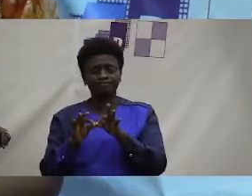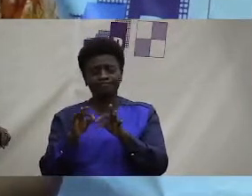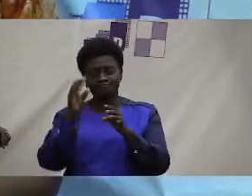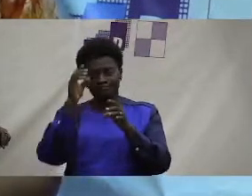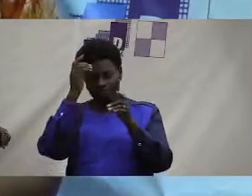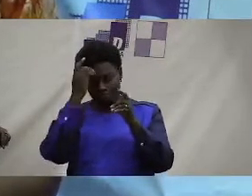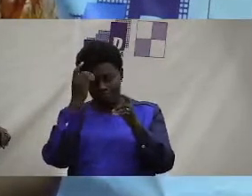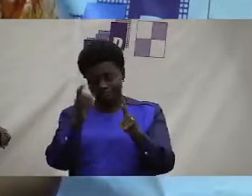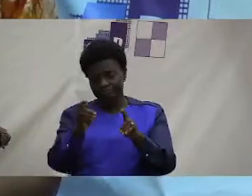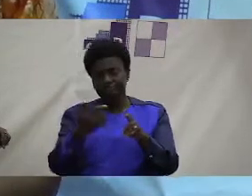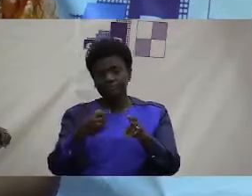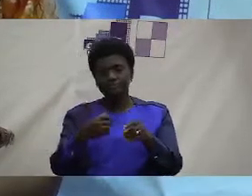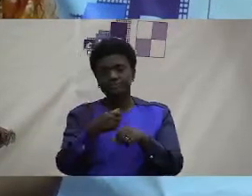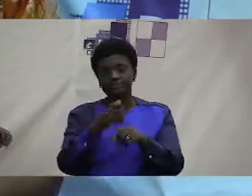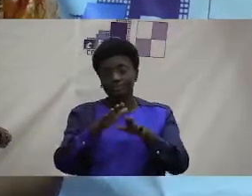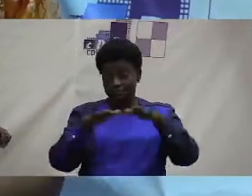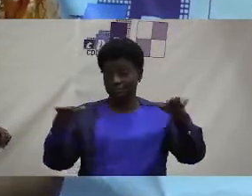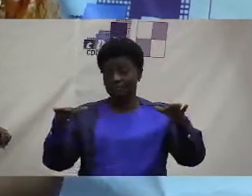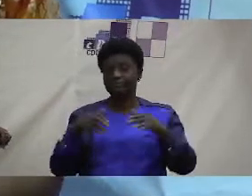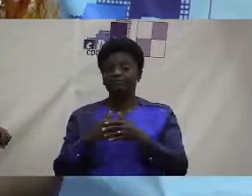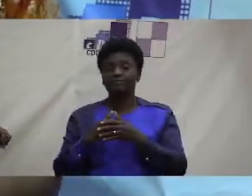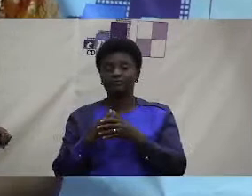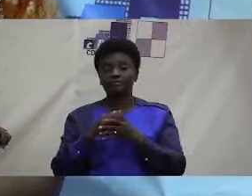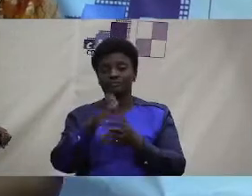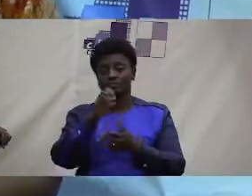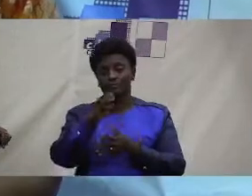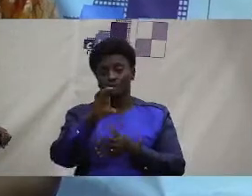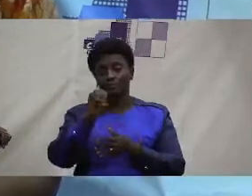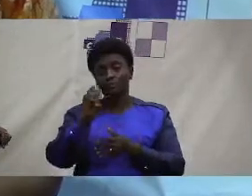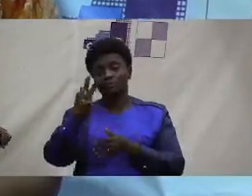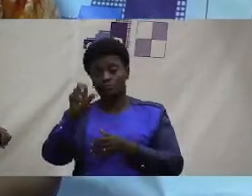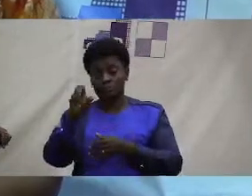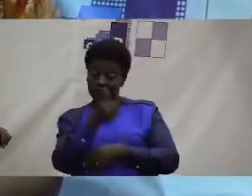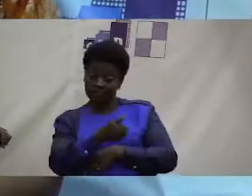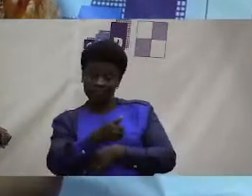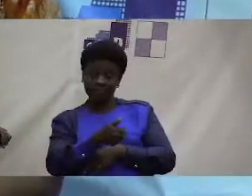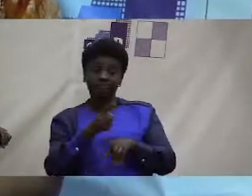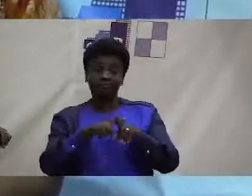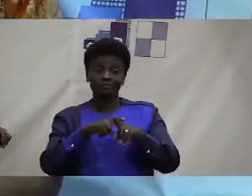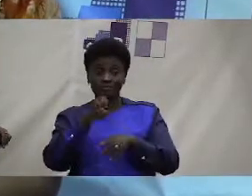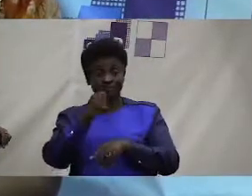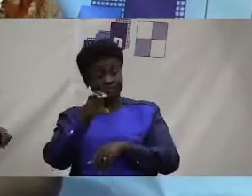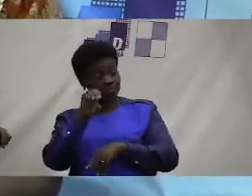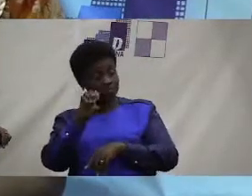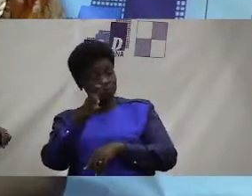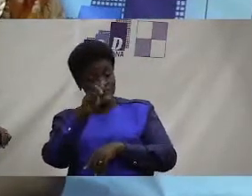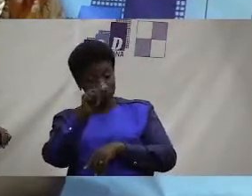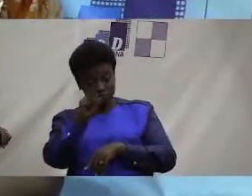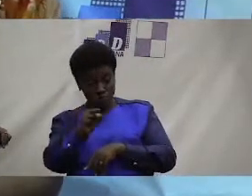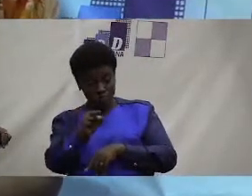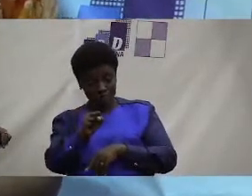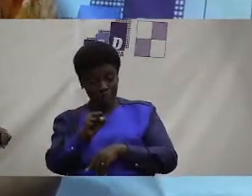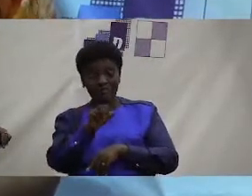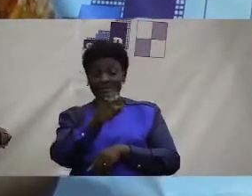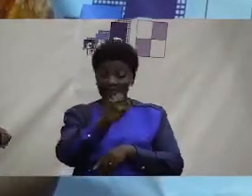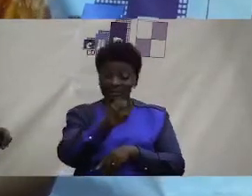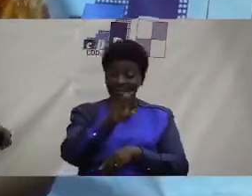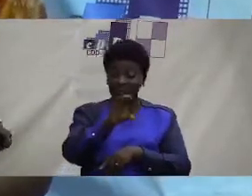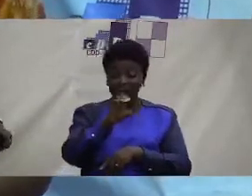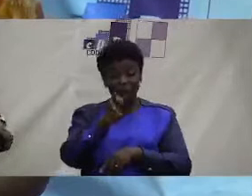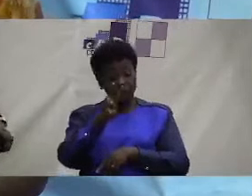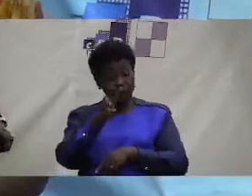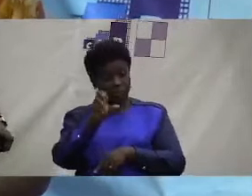decision made at the level of ECOWAS itself. And ECOWAS will have to do a lot in terms of redeeming